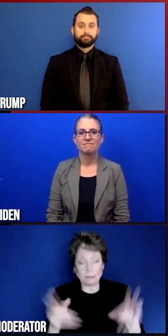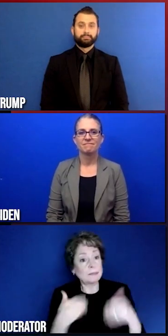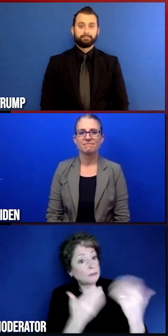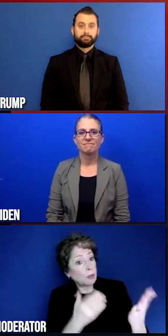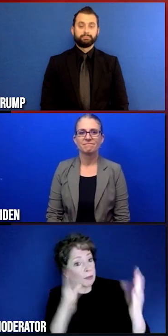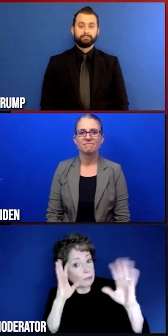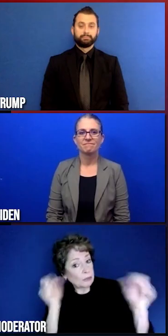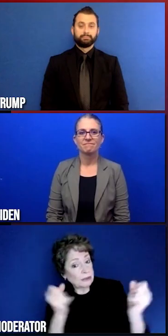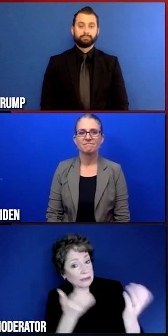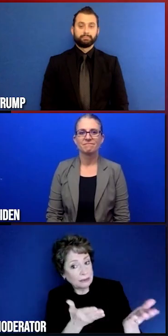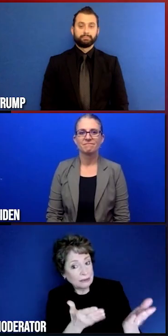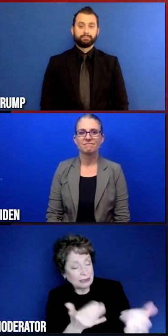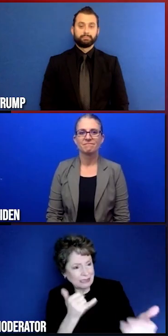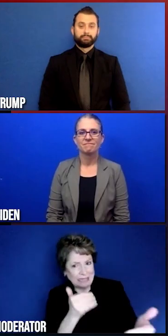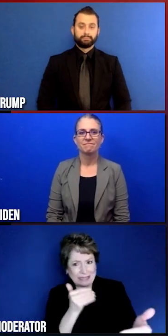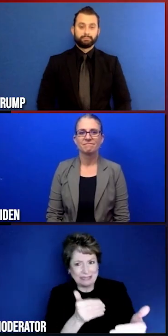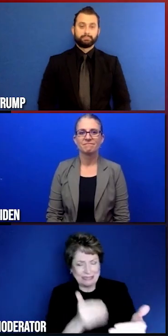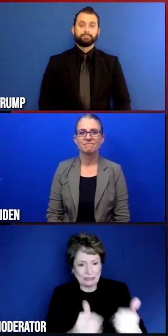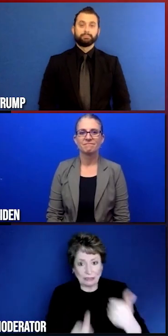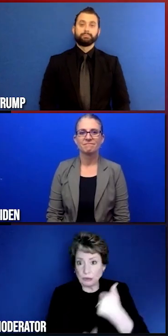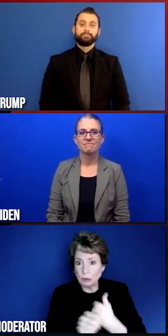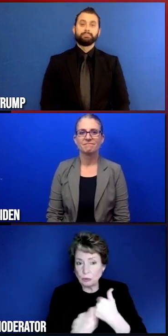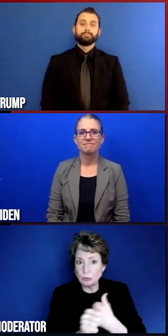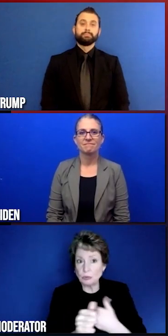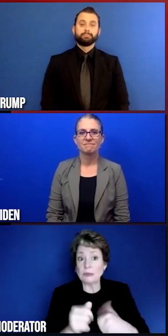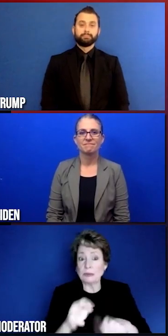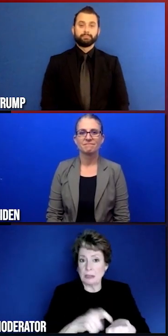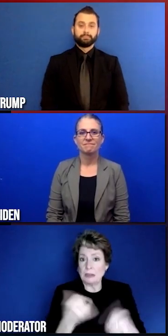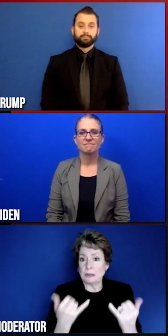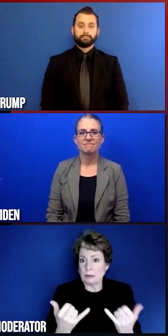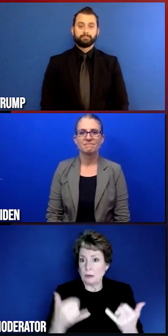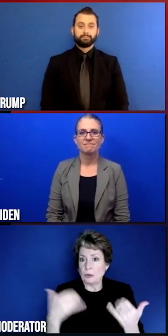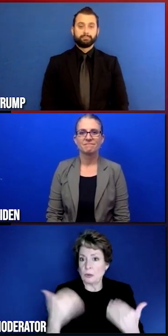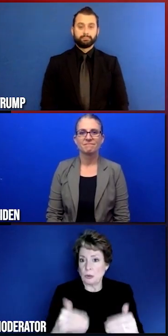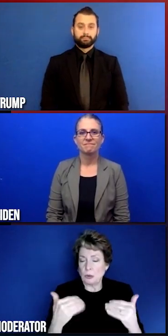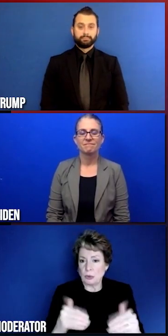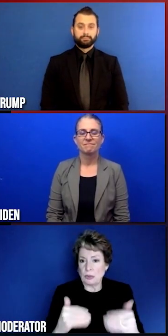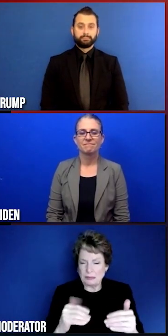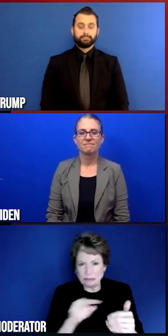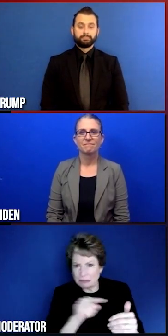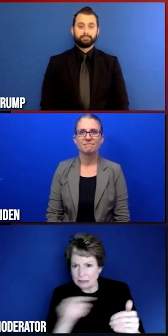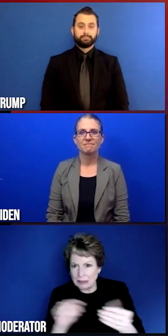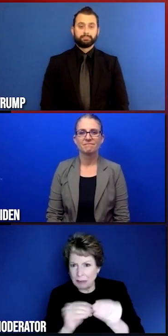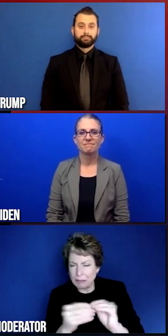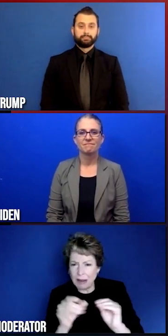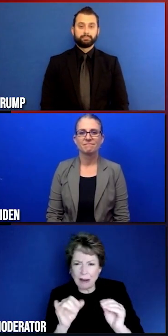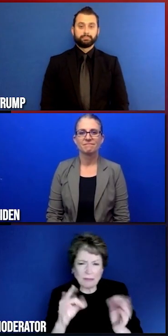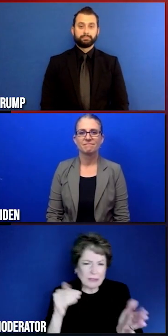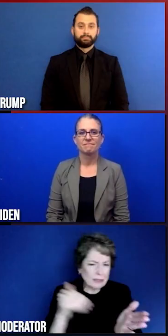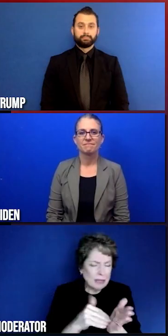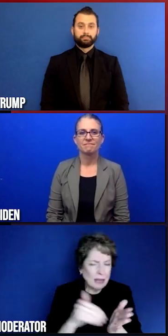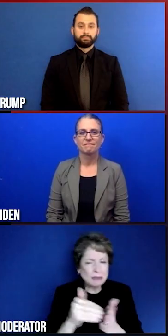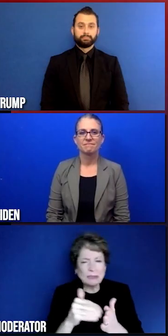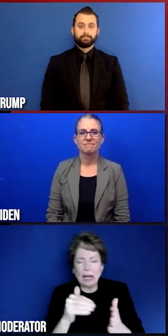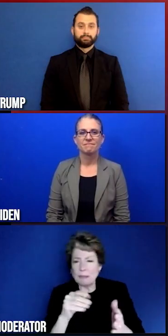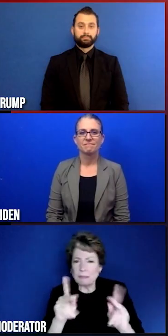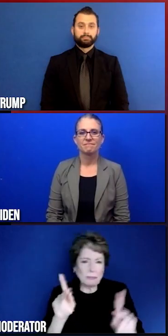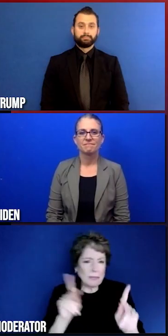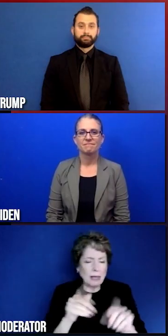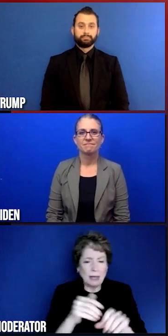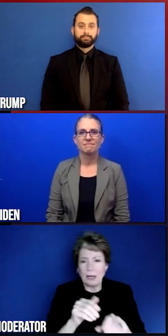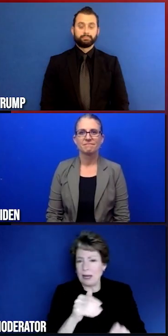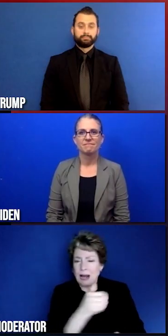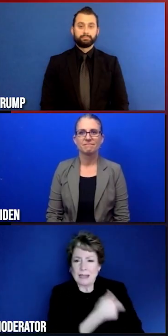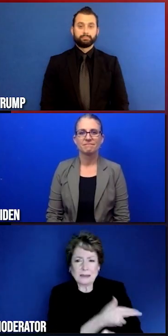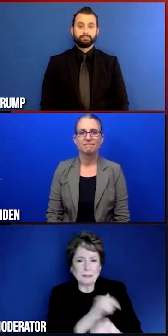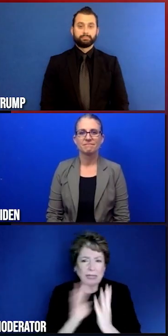than 40,000 Americans are in the hospital tonight with COVID, including record numbers here in Tennessee. And since the two of you last